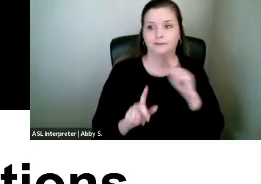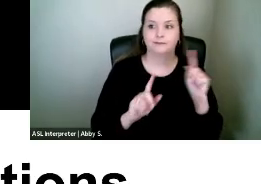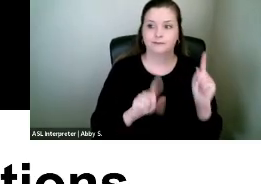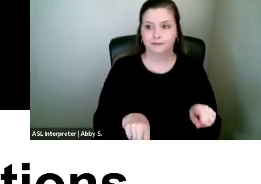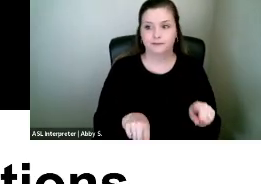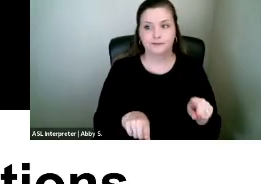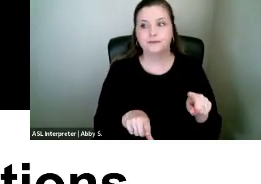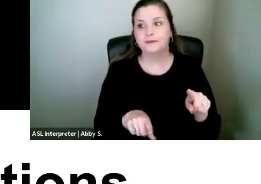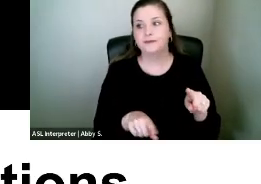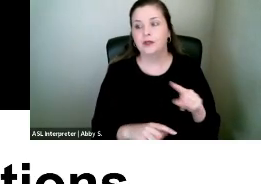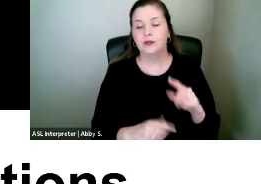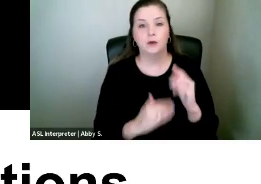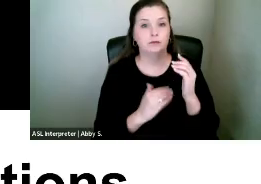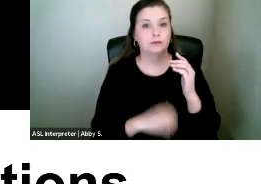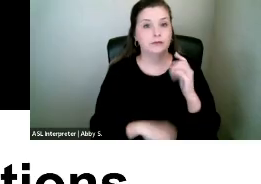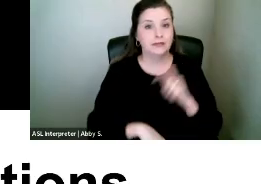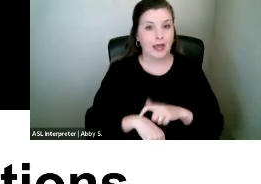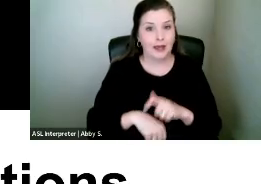prevent looting.